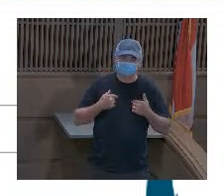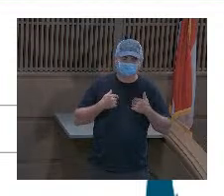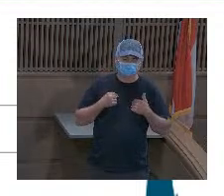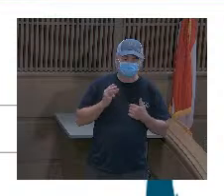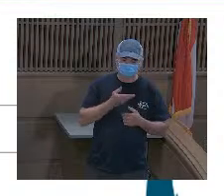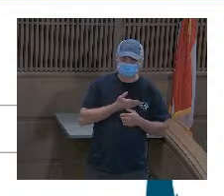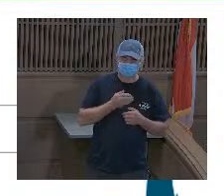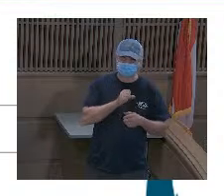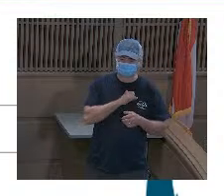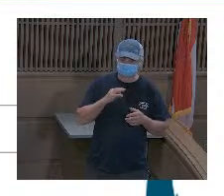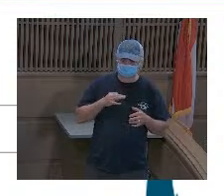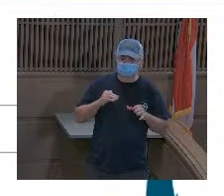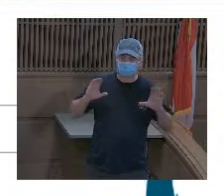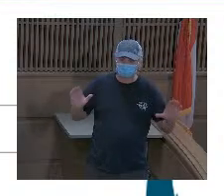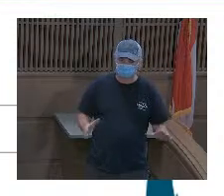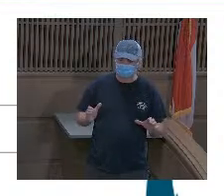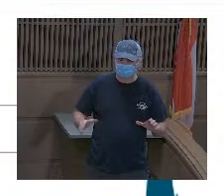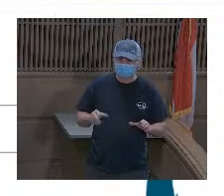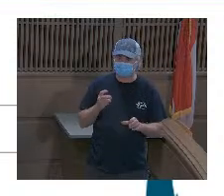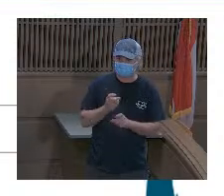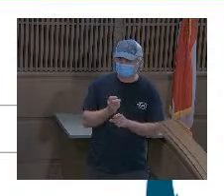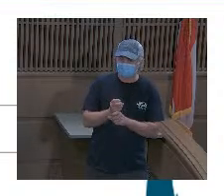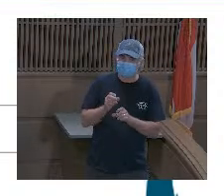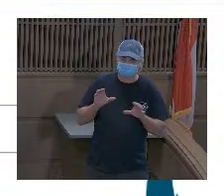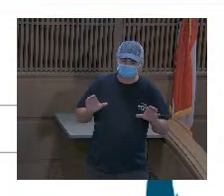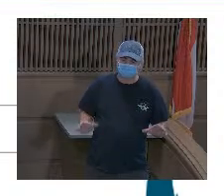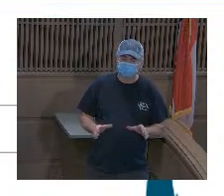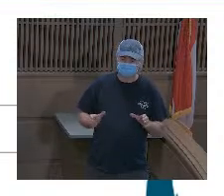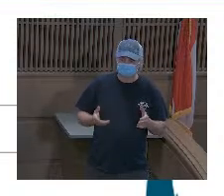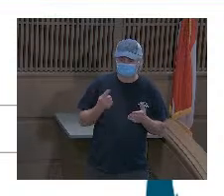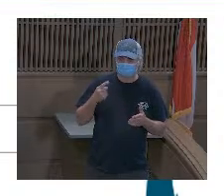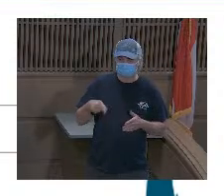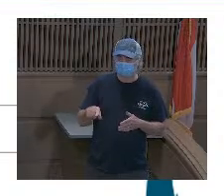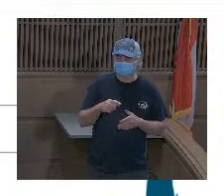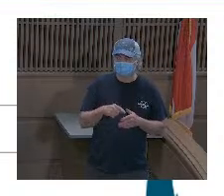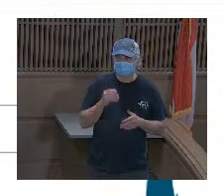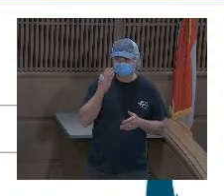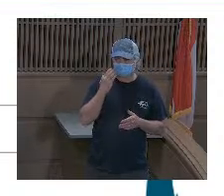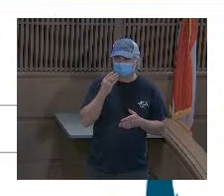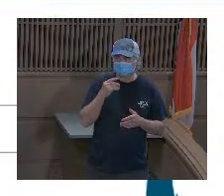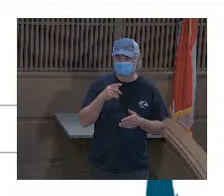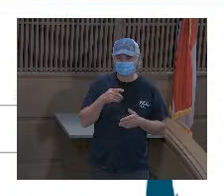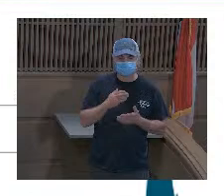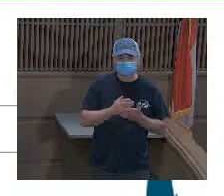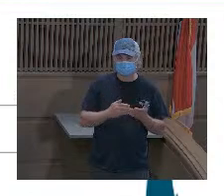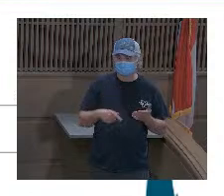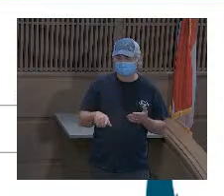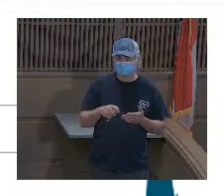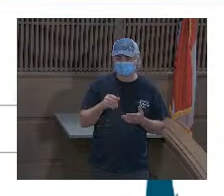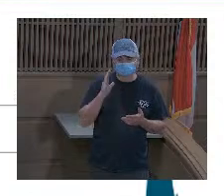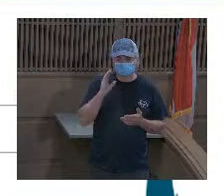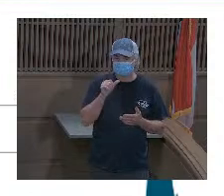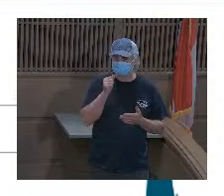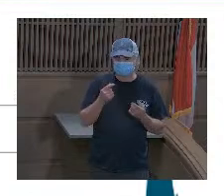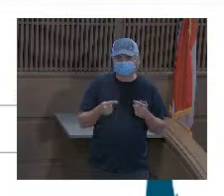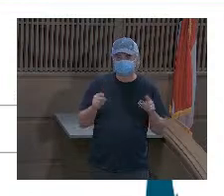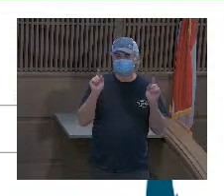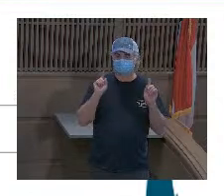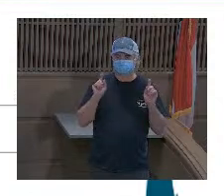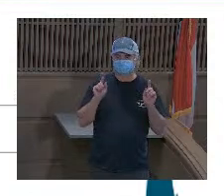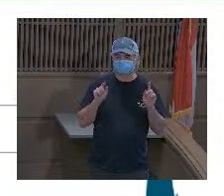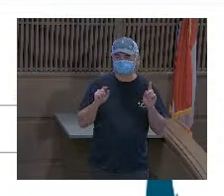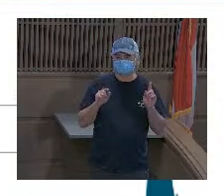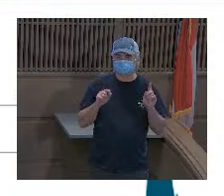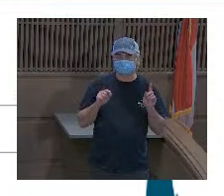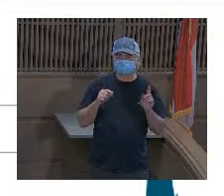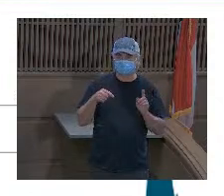to provide the care for them and help them recover. But we know that some of these patients are not going to make it. This month alone, we've had